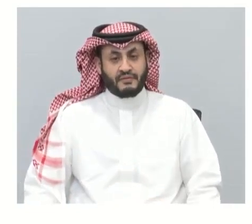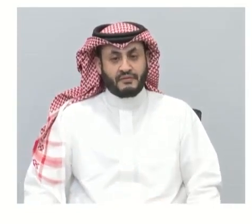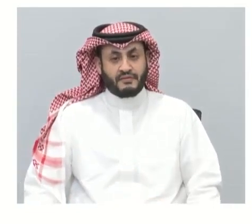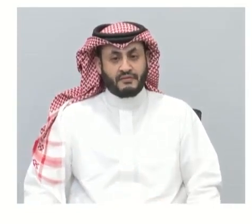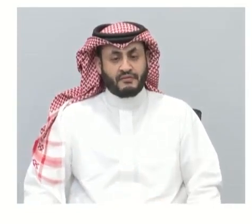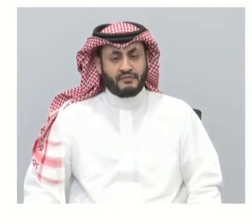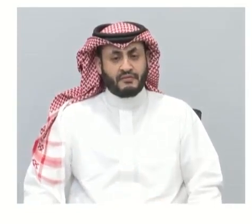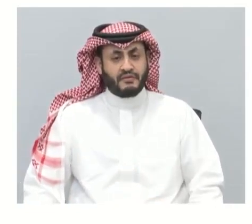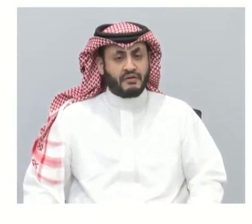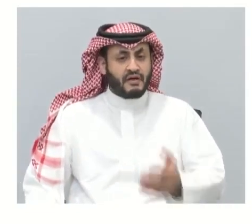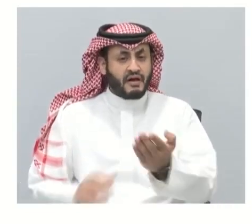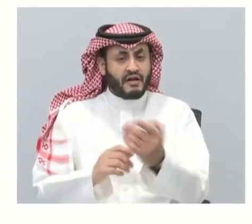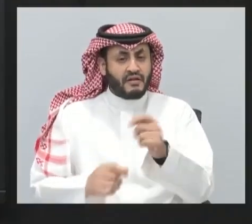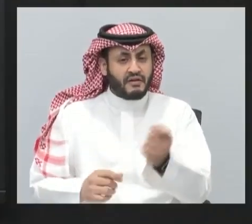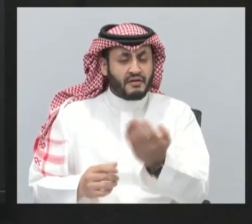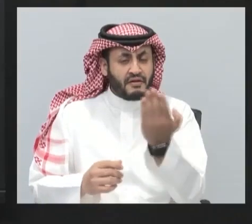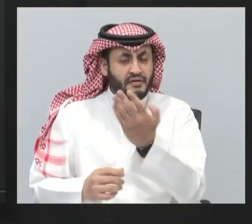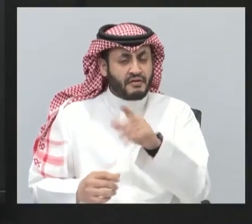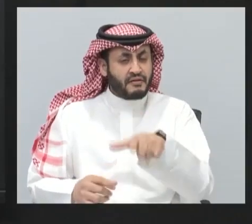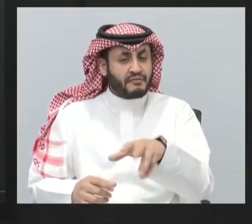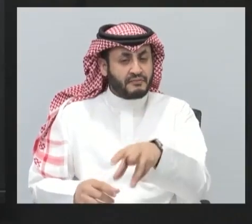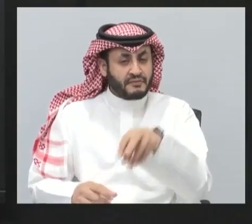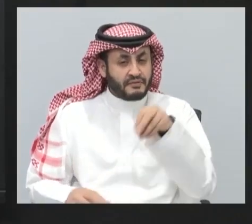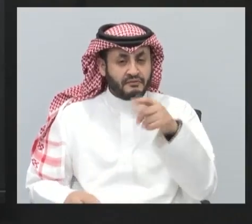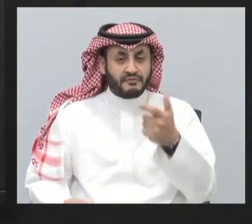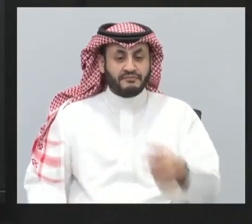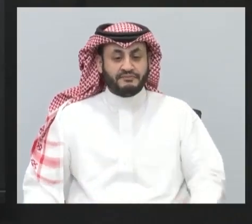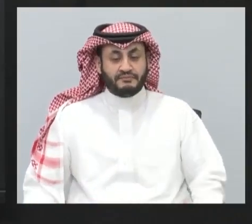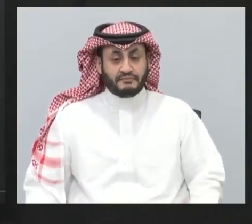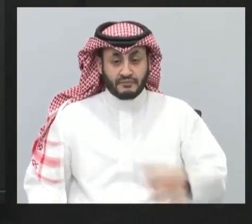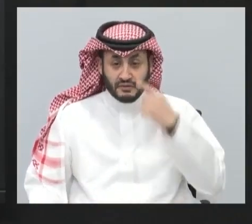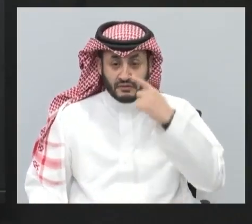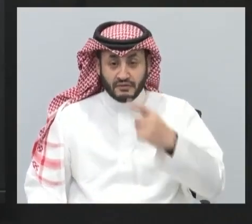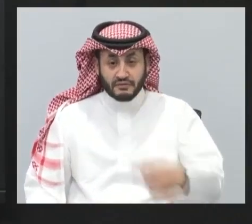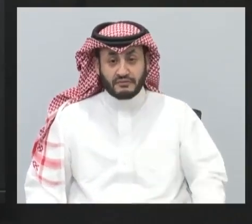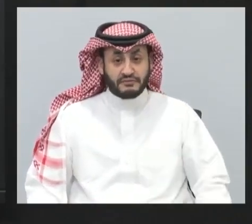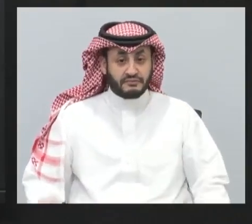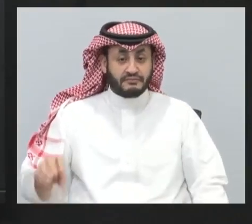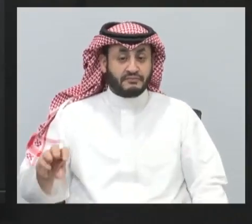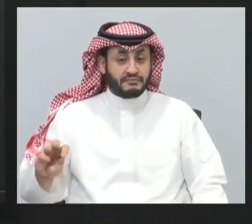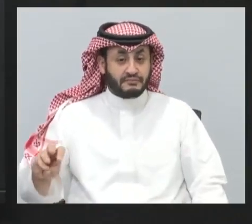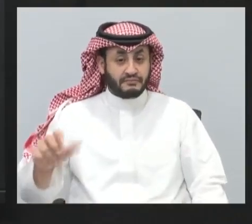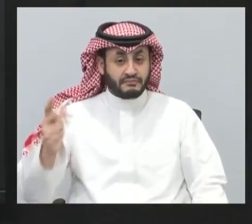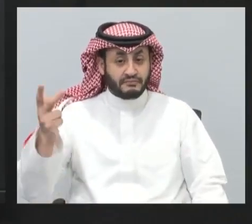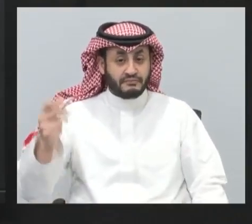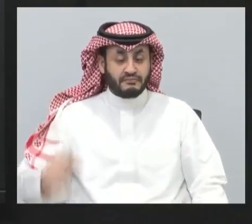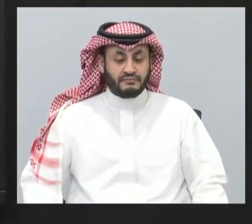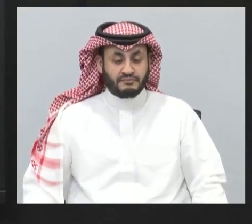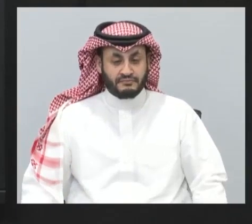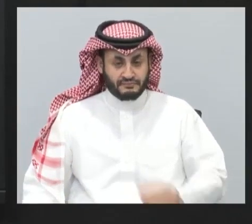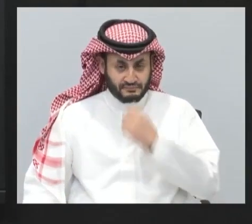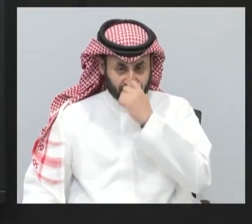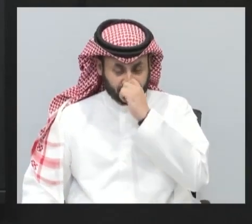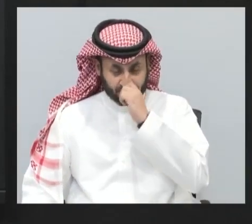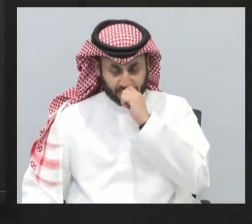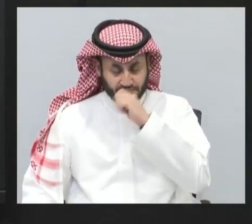taken from? You notice the whole page, page 63, and you will find it like small texts.